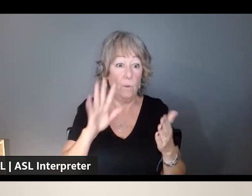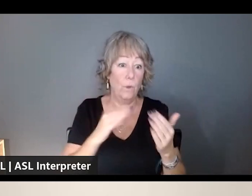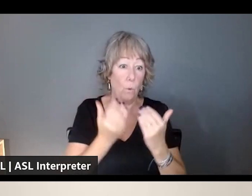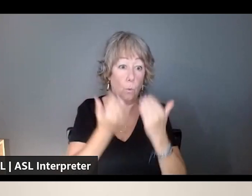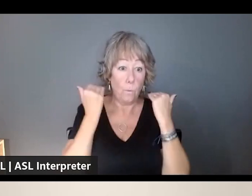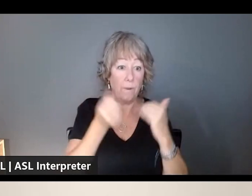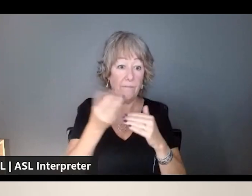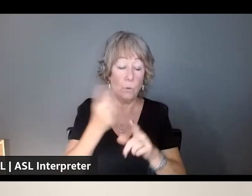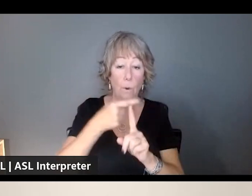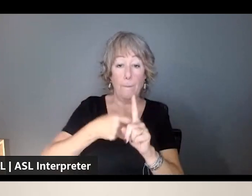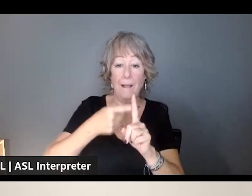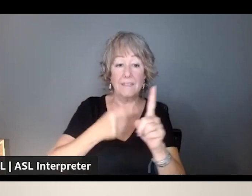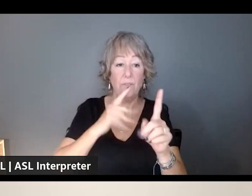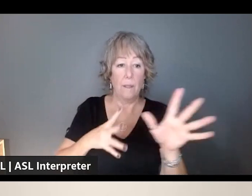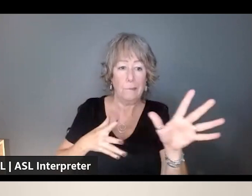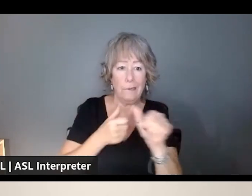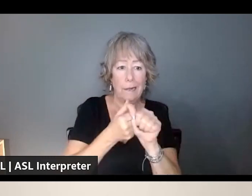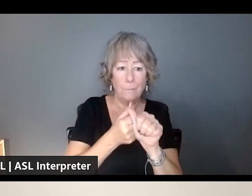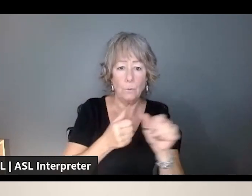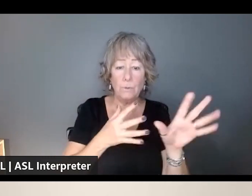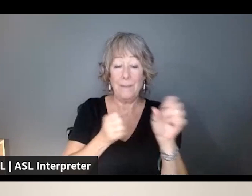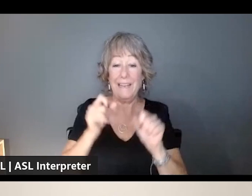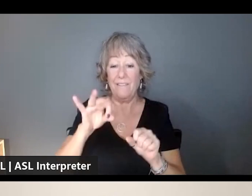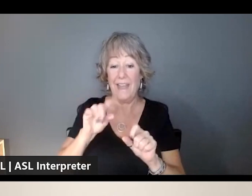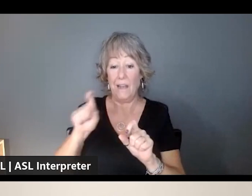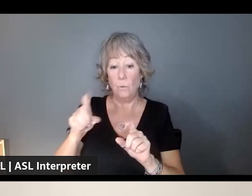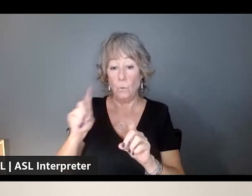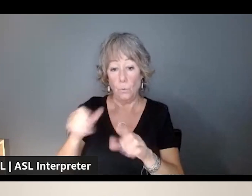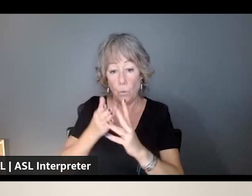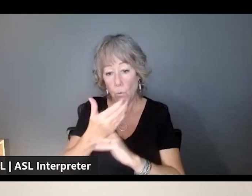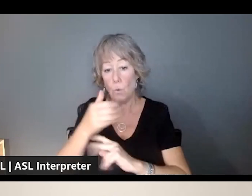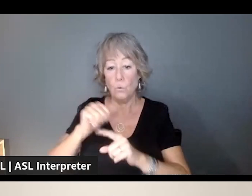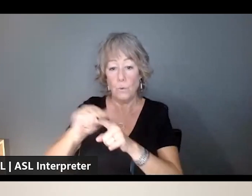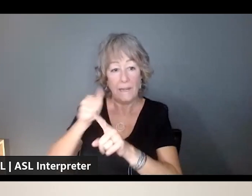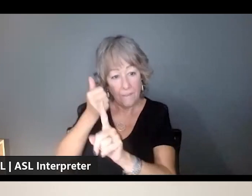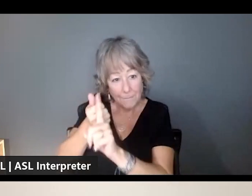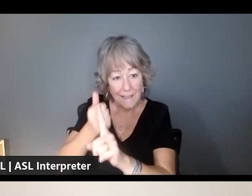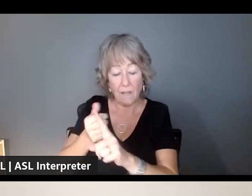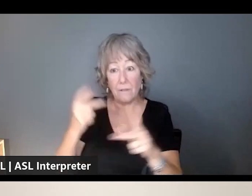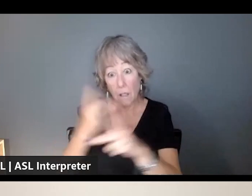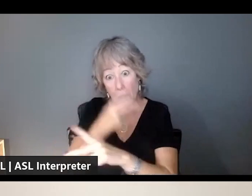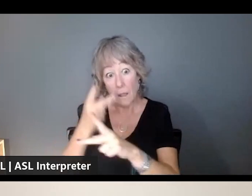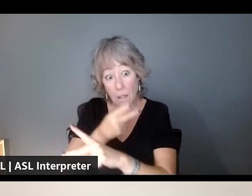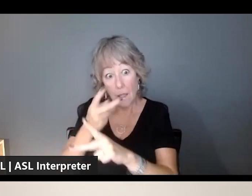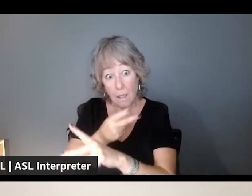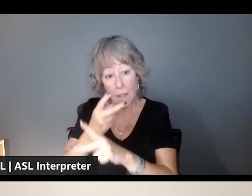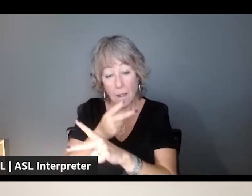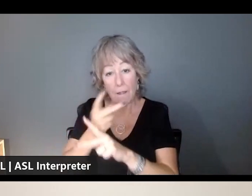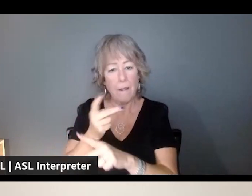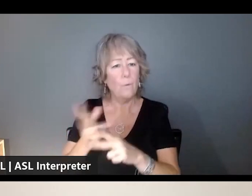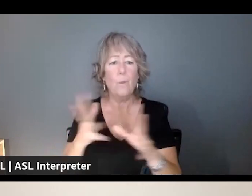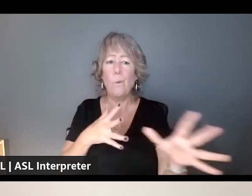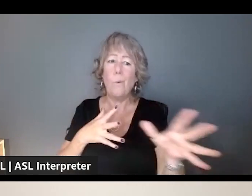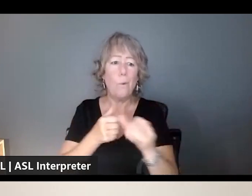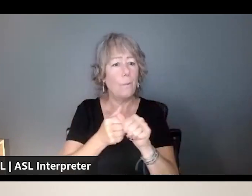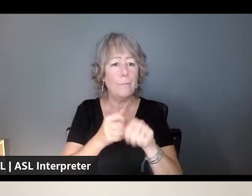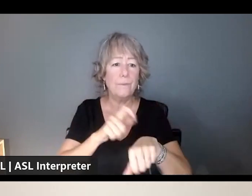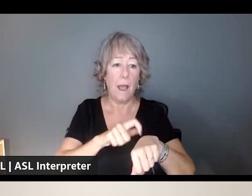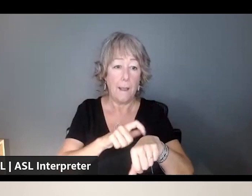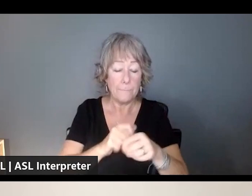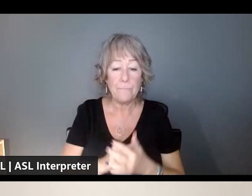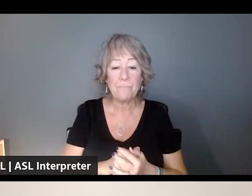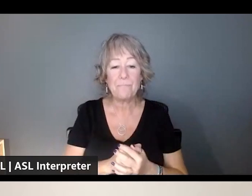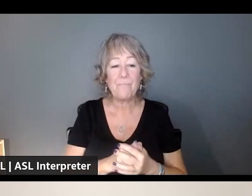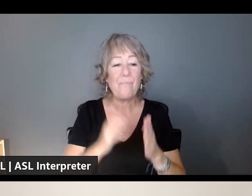to get up to speed on if they had to do it through training themselves. Yeah, for sure. Cool. We've